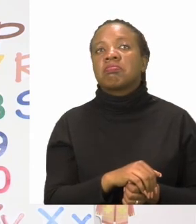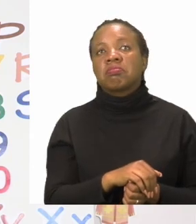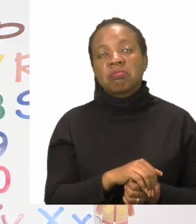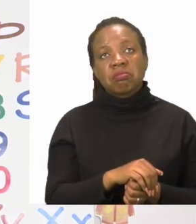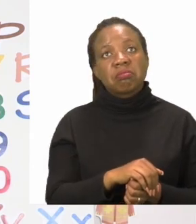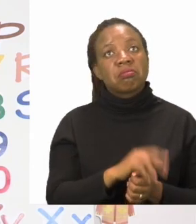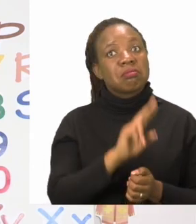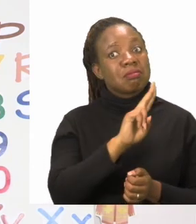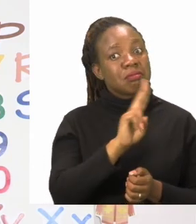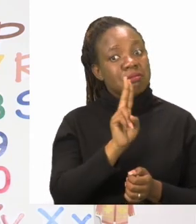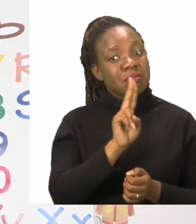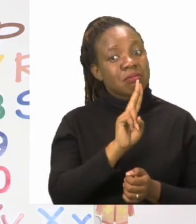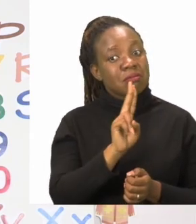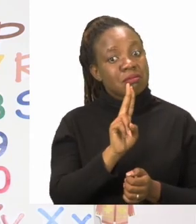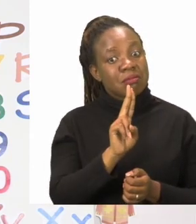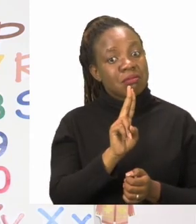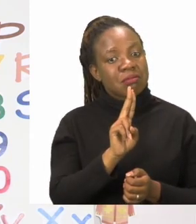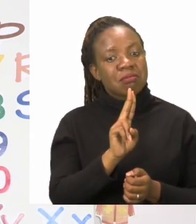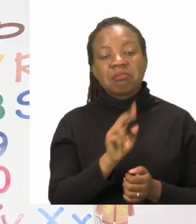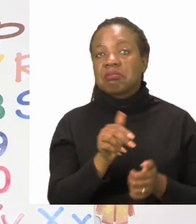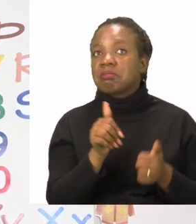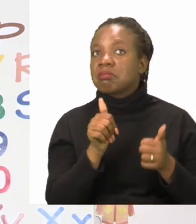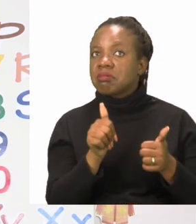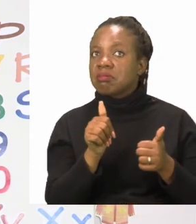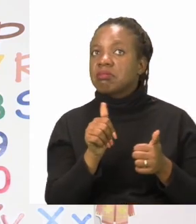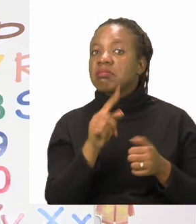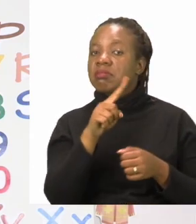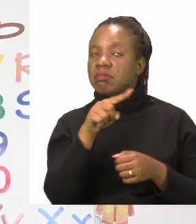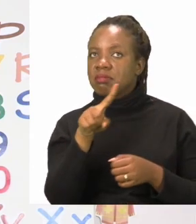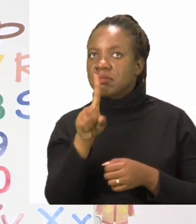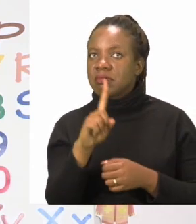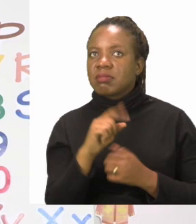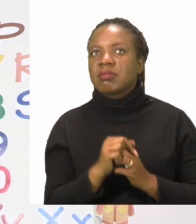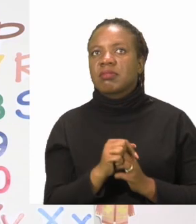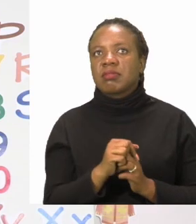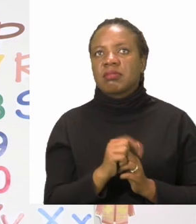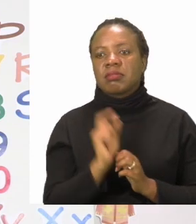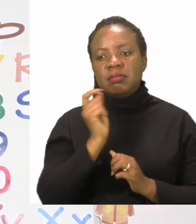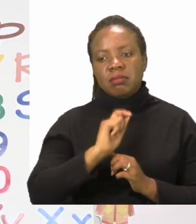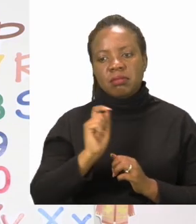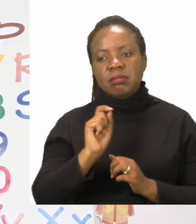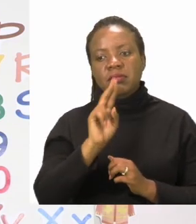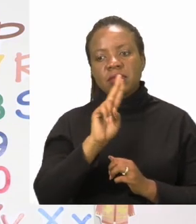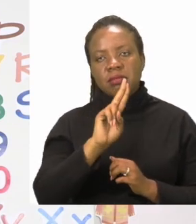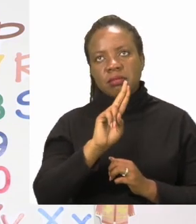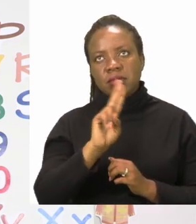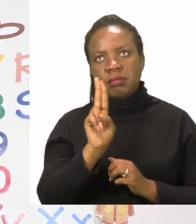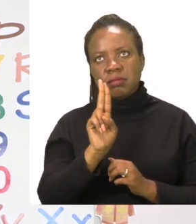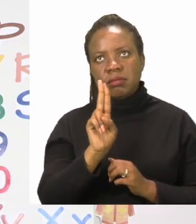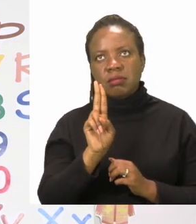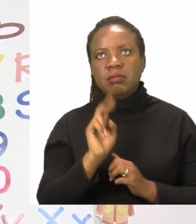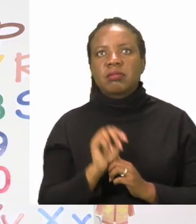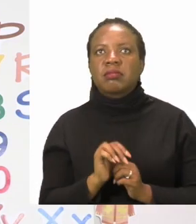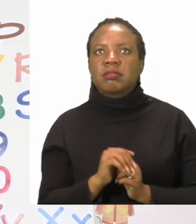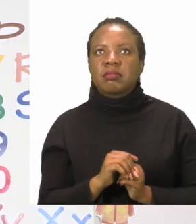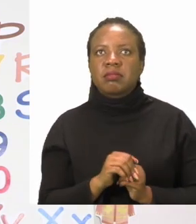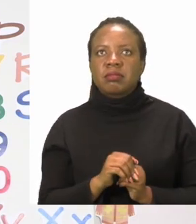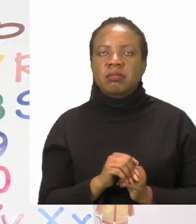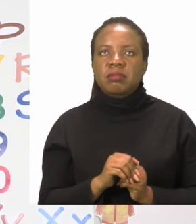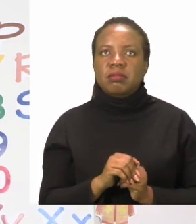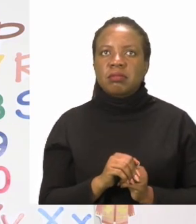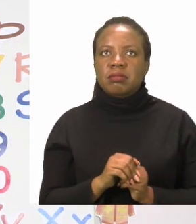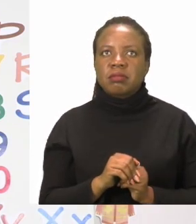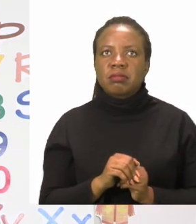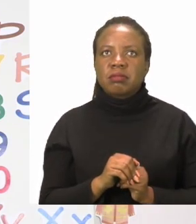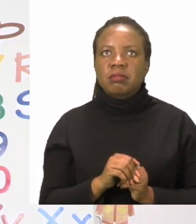hundreds, well done! That is correct. So go ahead and write your H.